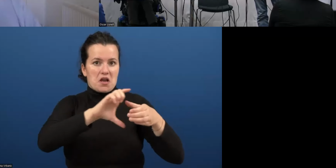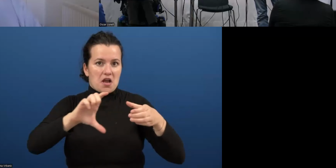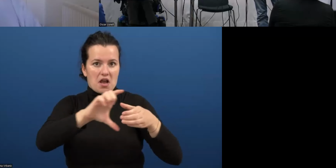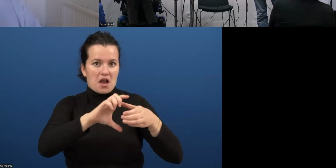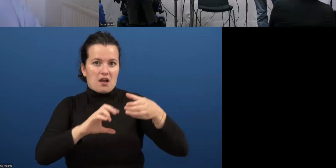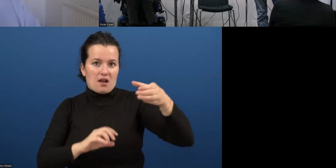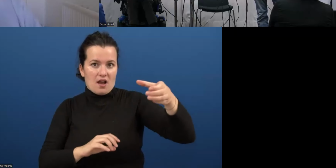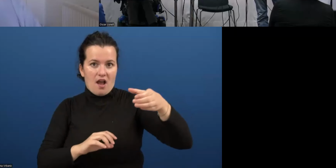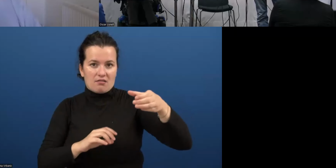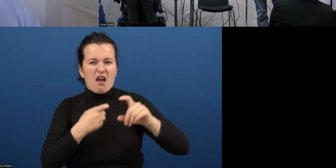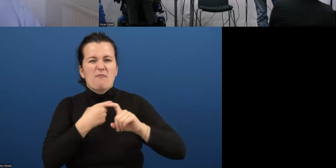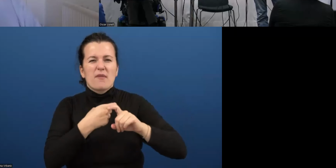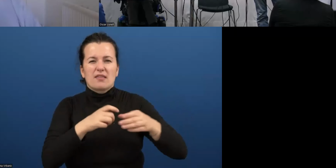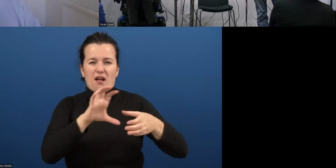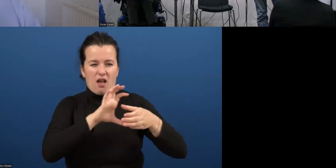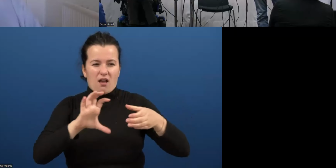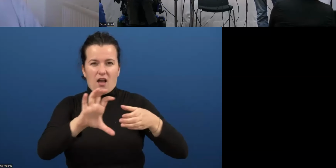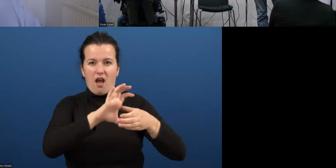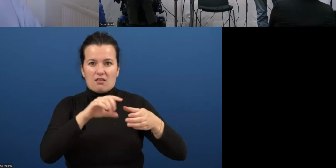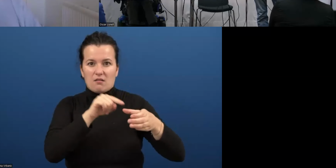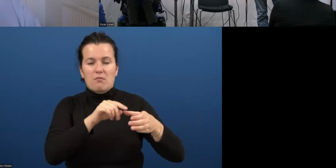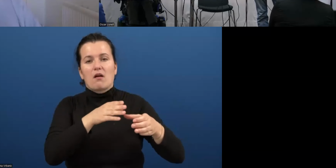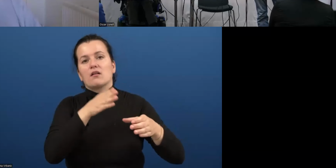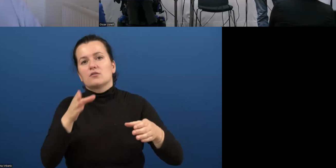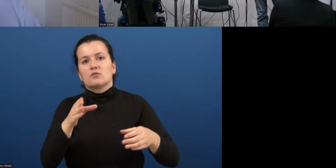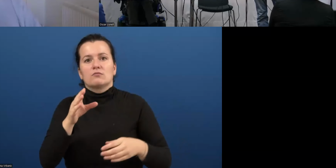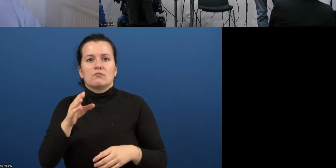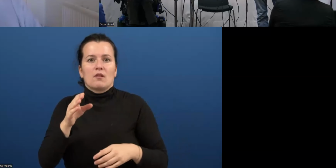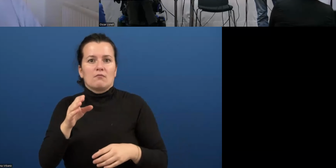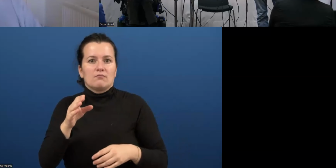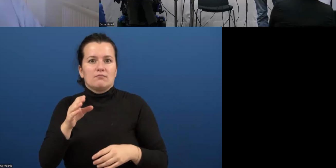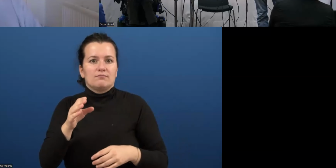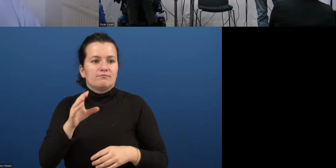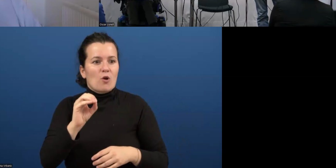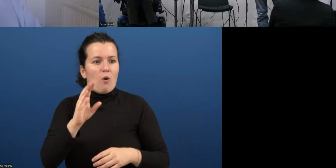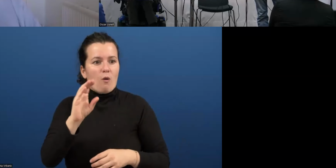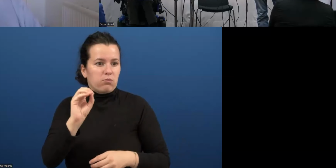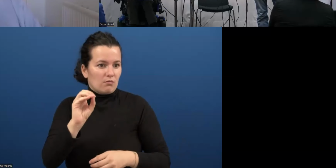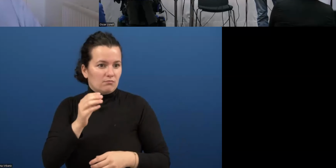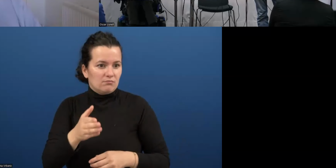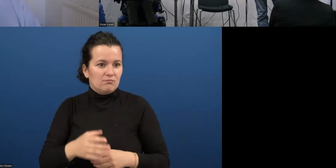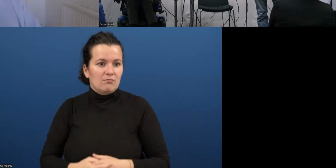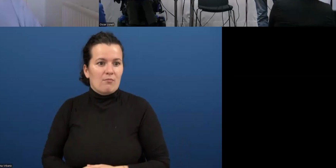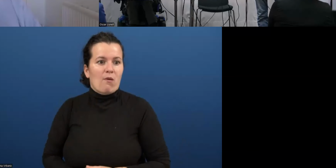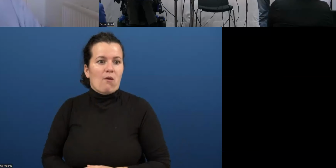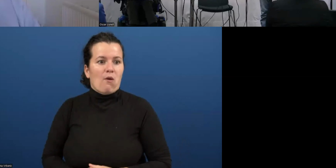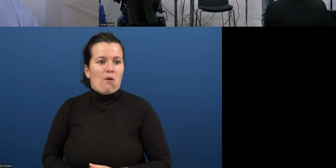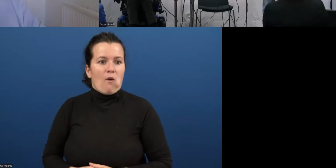with the can, so he was, oh man, I do play the oboe, but I'm the can